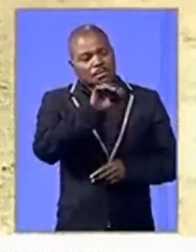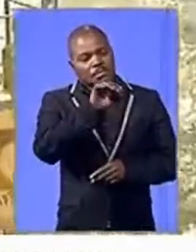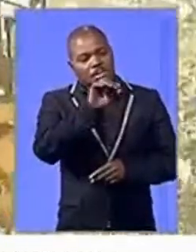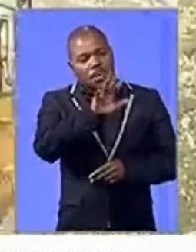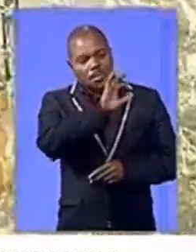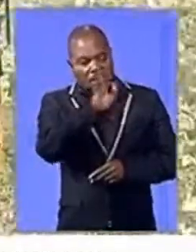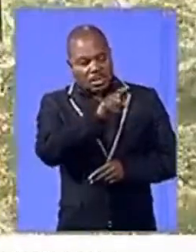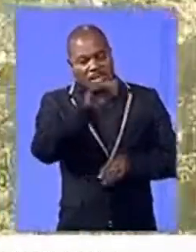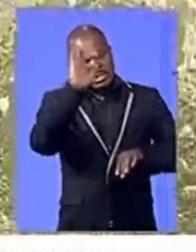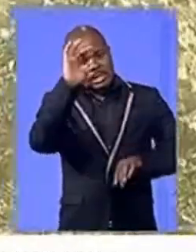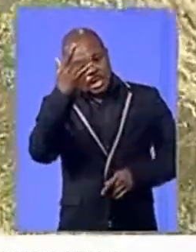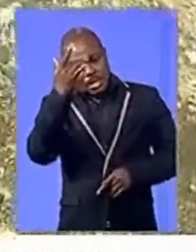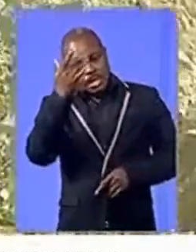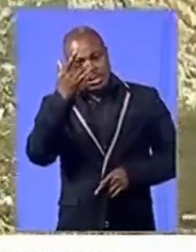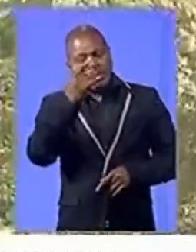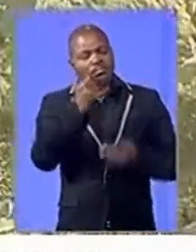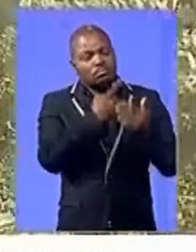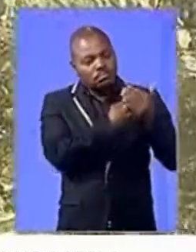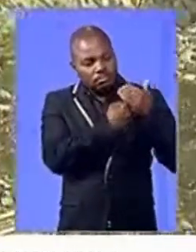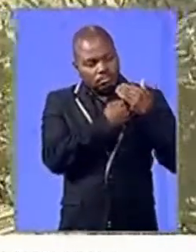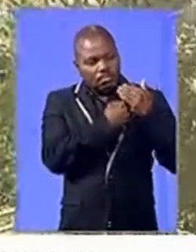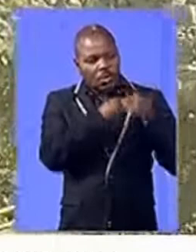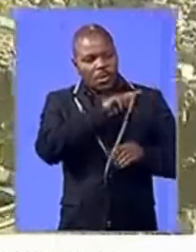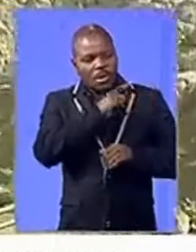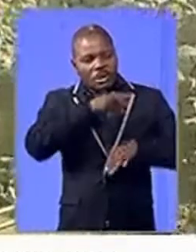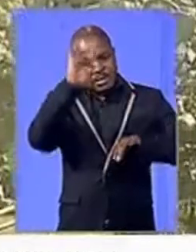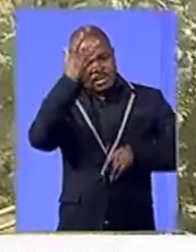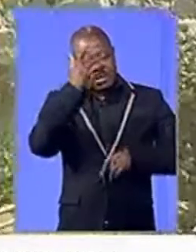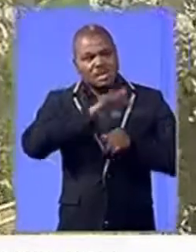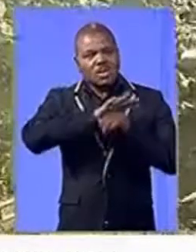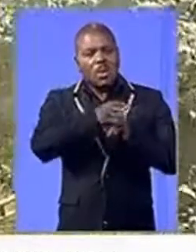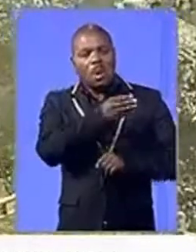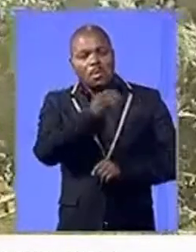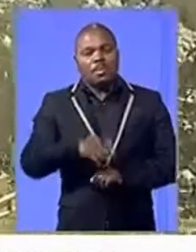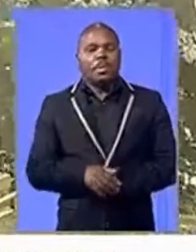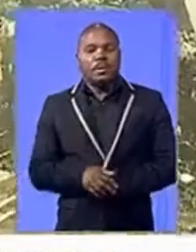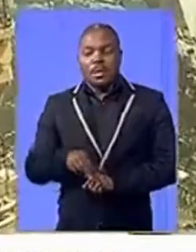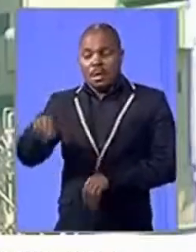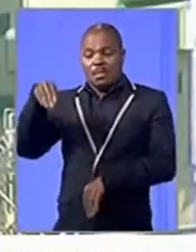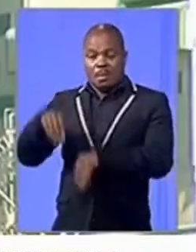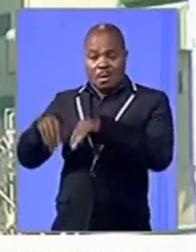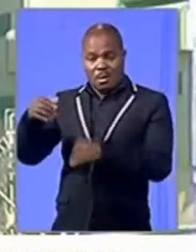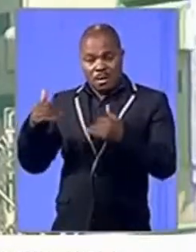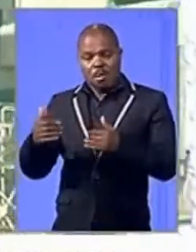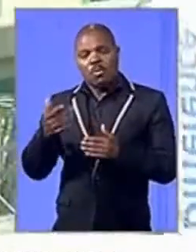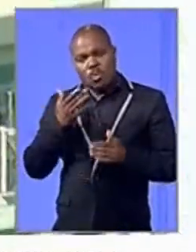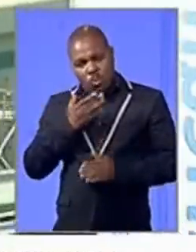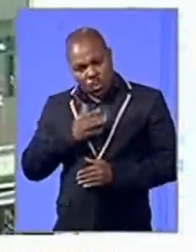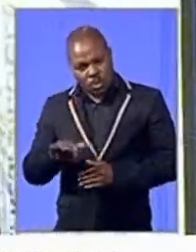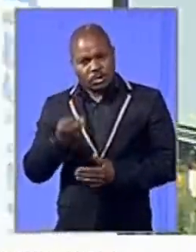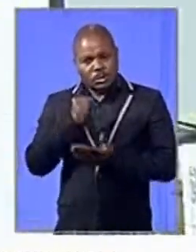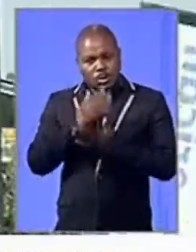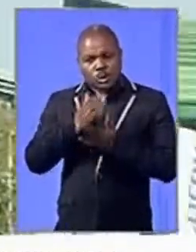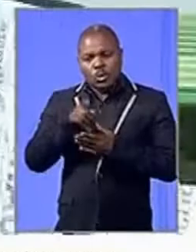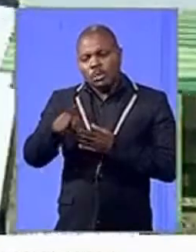hantle, mme di le dibakeng tse ikgethileng tsa kalafo ka morao tshwaetswa ke COVID-19. Morafo ona o morerong wa ho fokotsa sekgahla sa